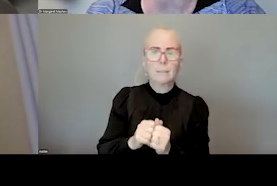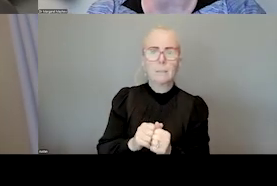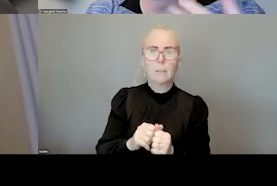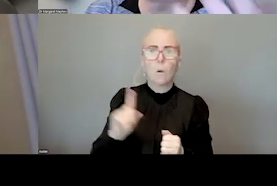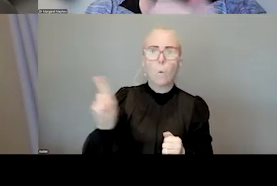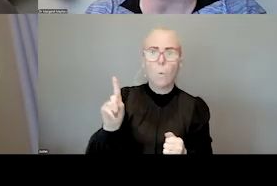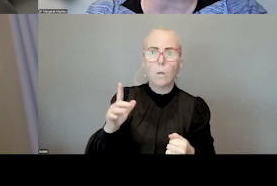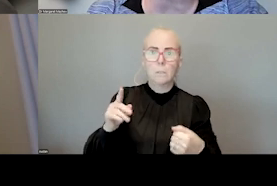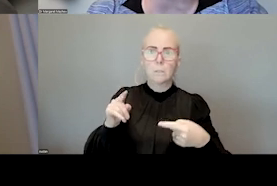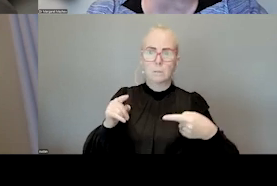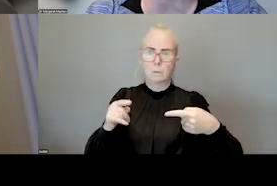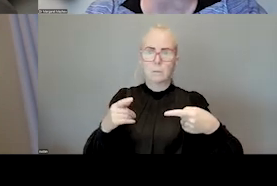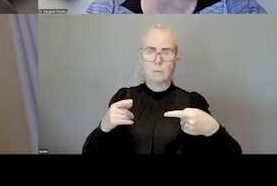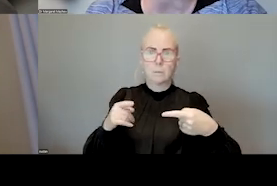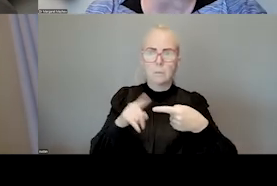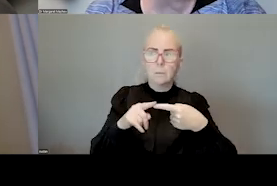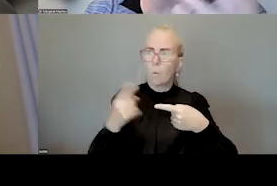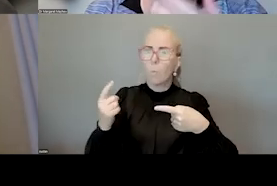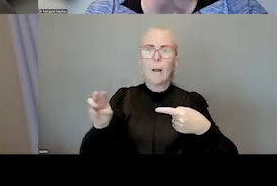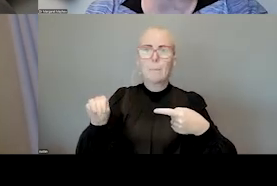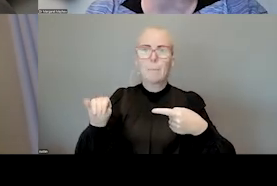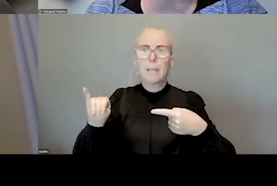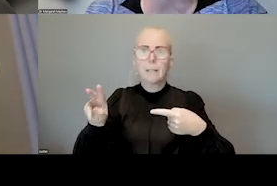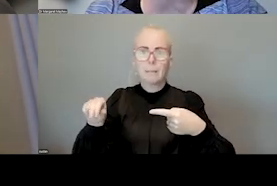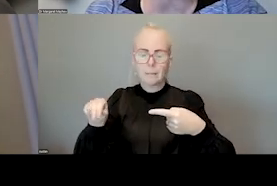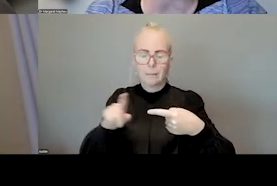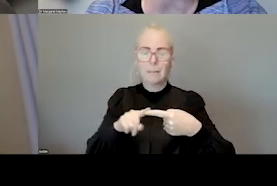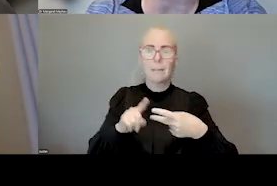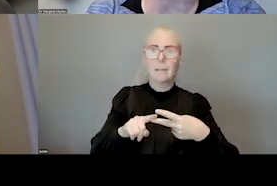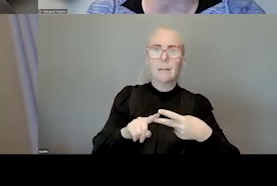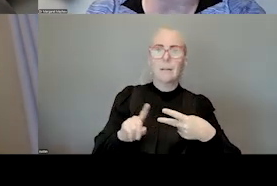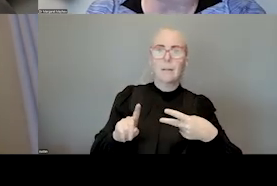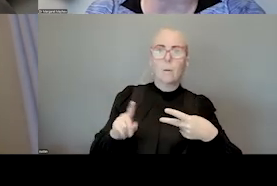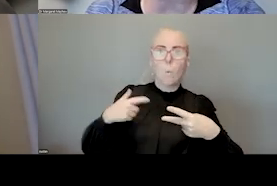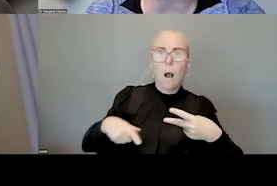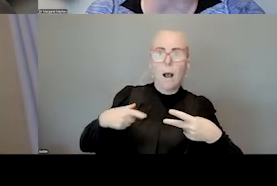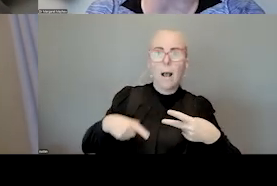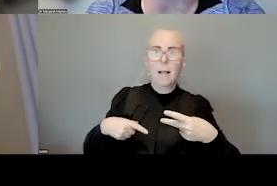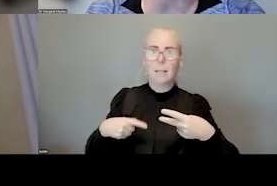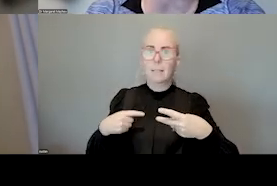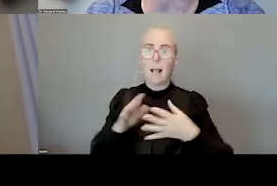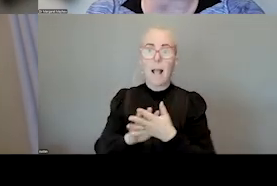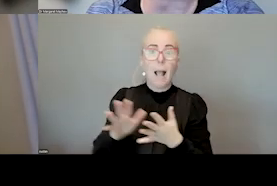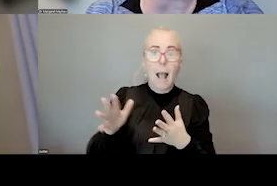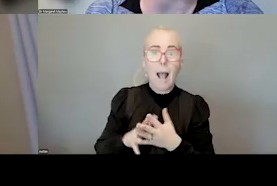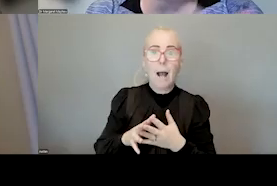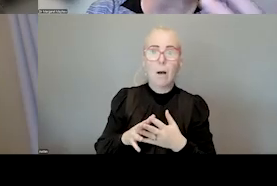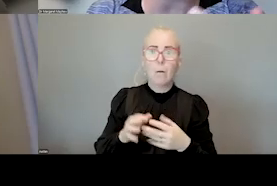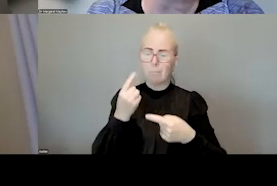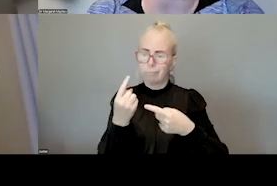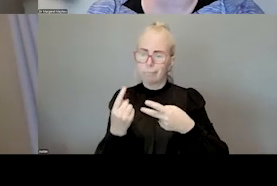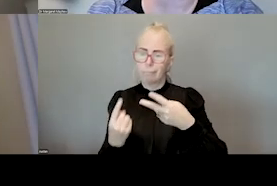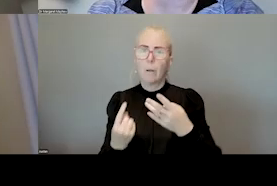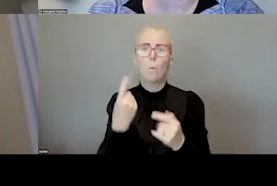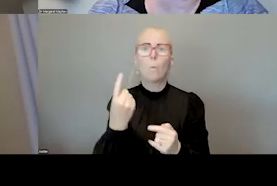it. 1 minute, how I want to work. 1 minute, who I want to work with. And then maybe a couple of minutes just sort of saying what I'll